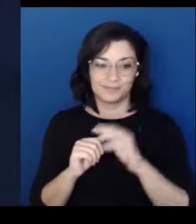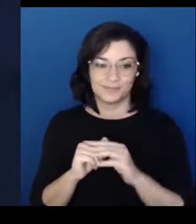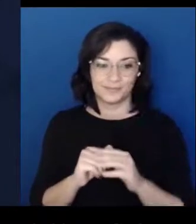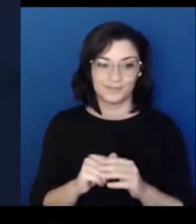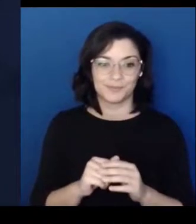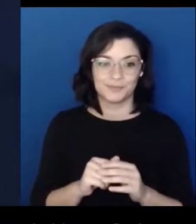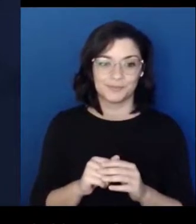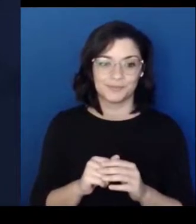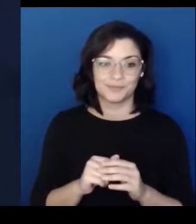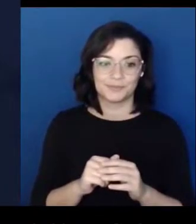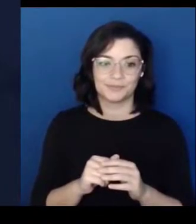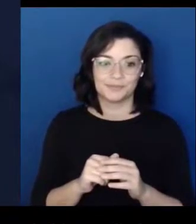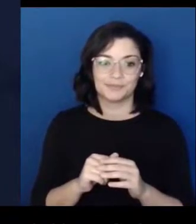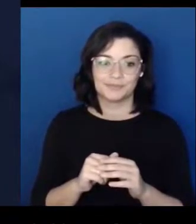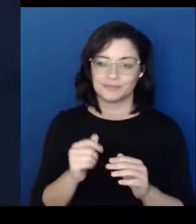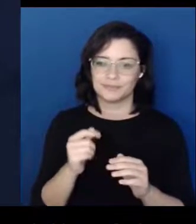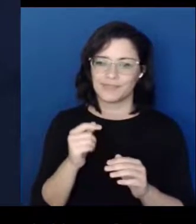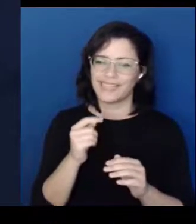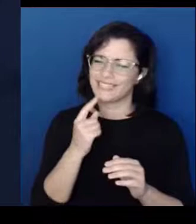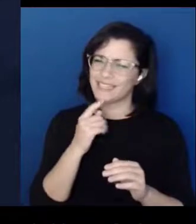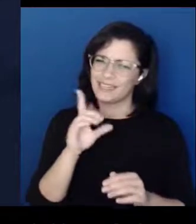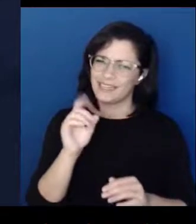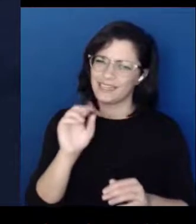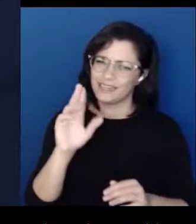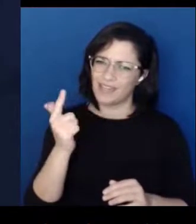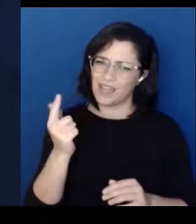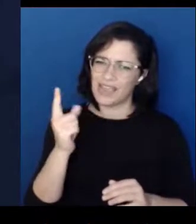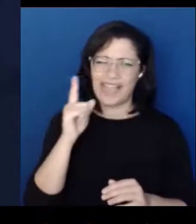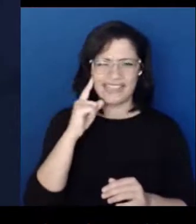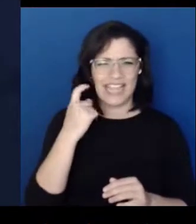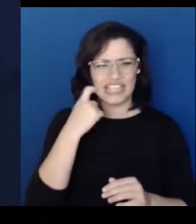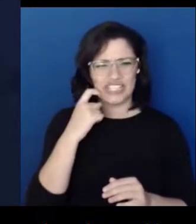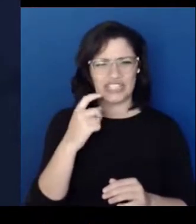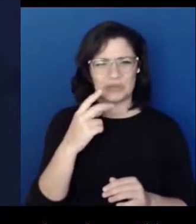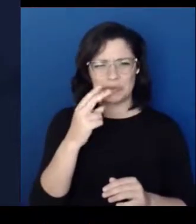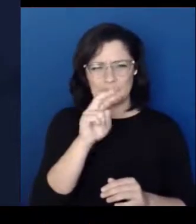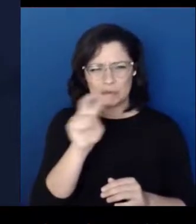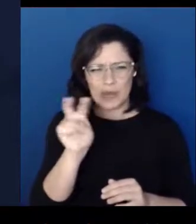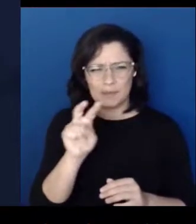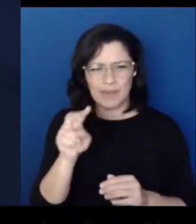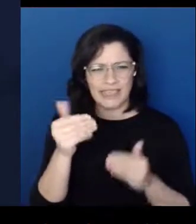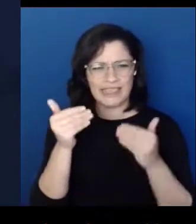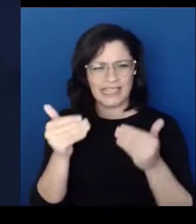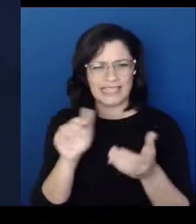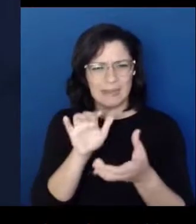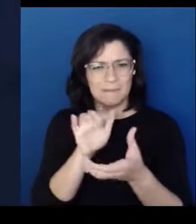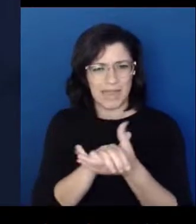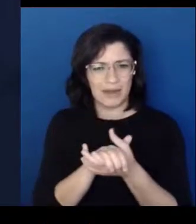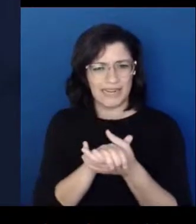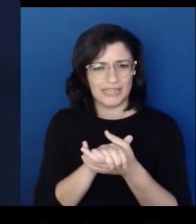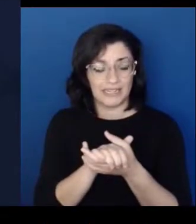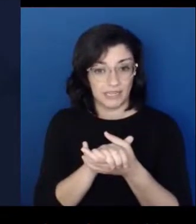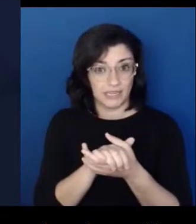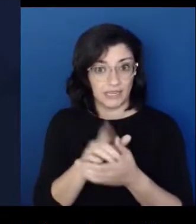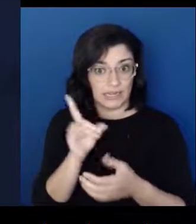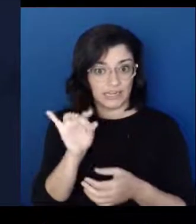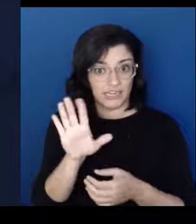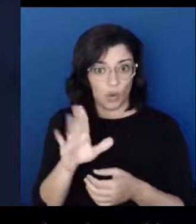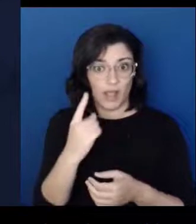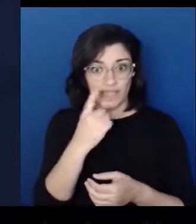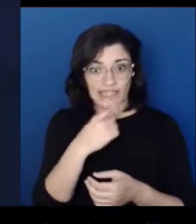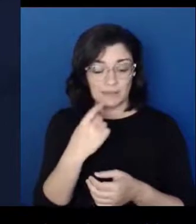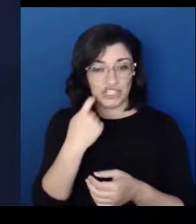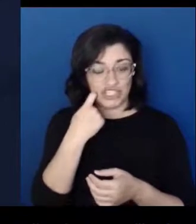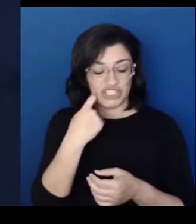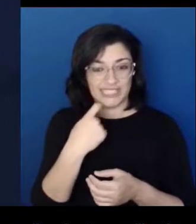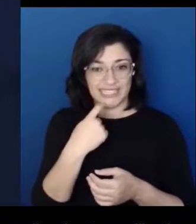I just saw your lips say, let's get married. Did your lips just say, let's get married, Doug? And he said